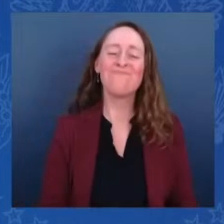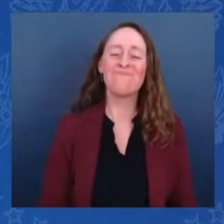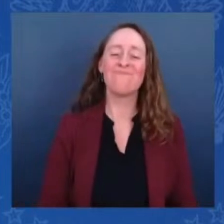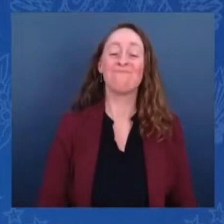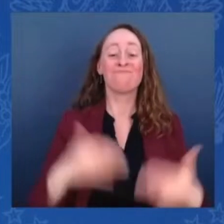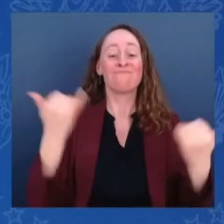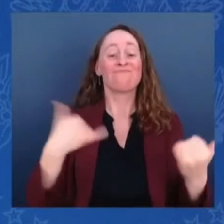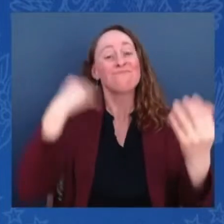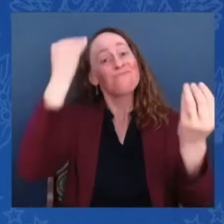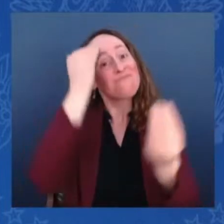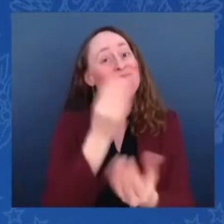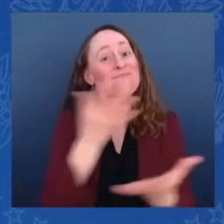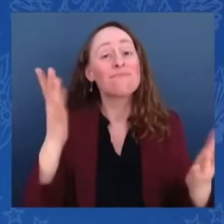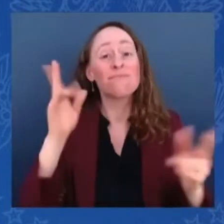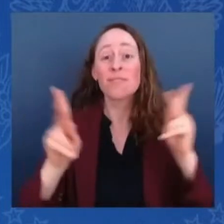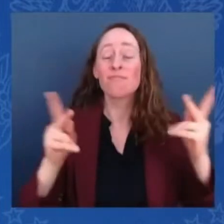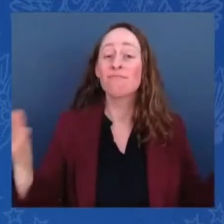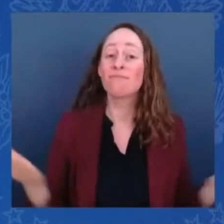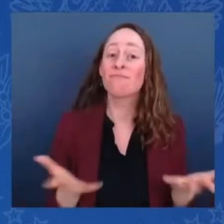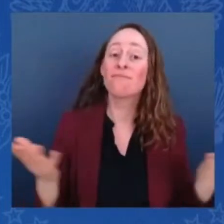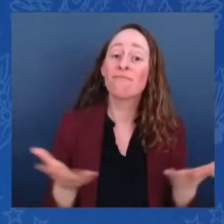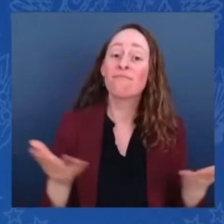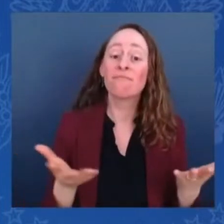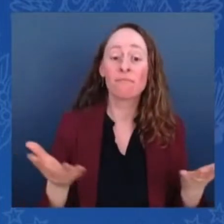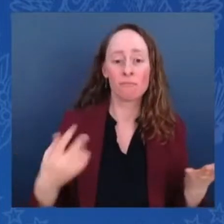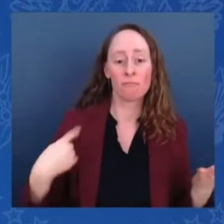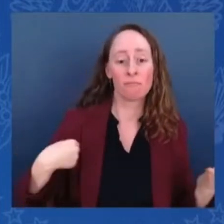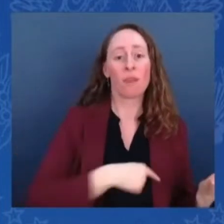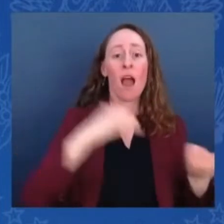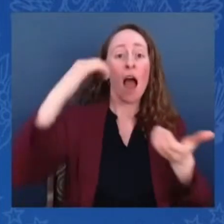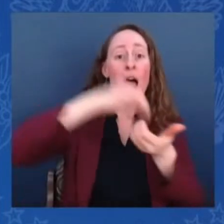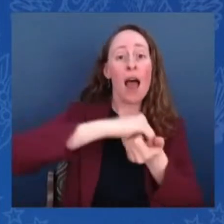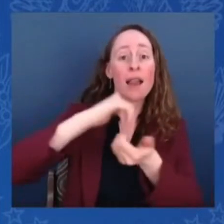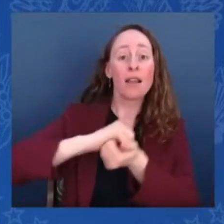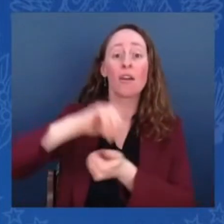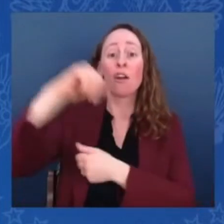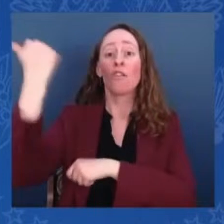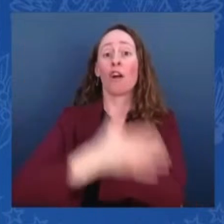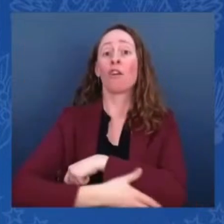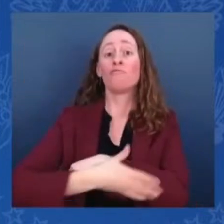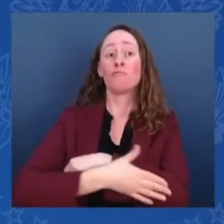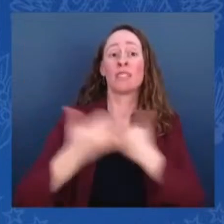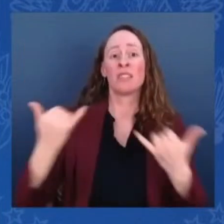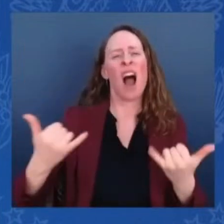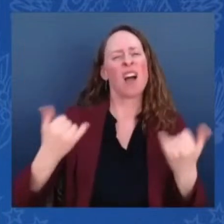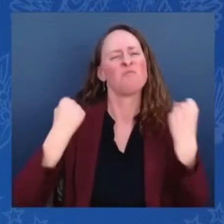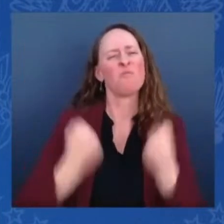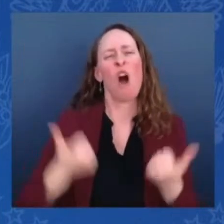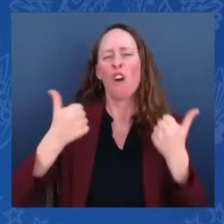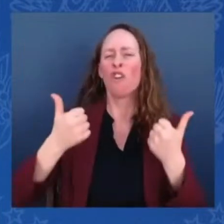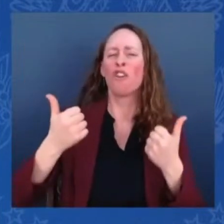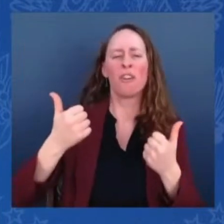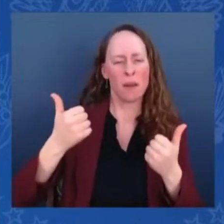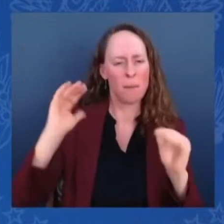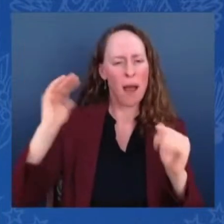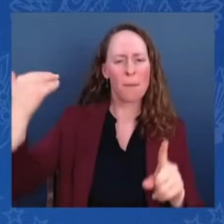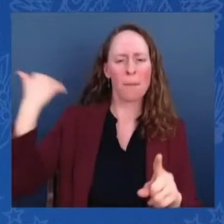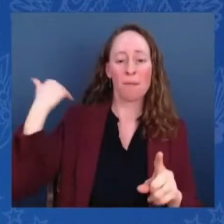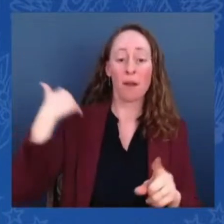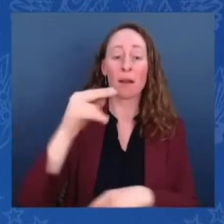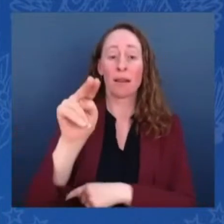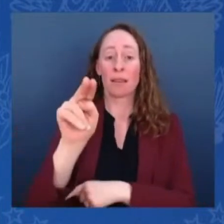our alliances are stronger than they've been in decades. NATO is more capable than it's ever